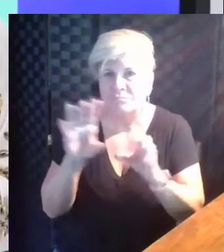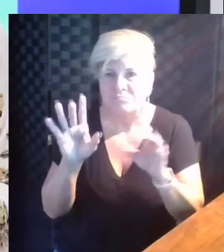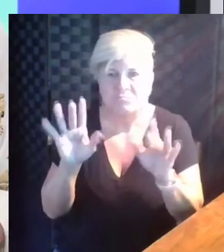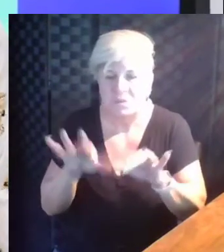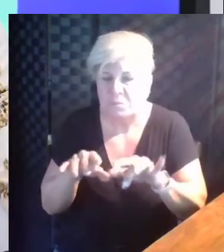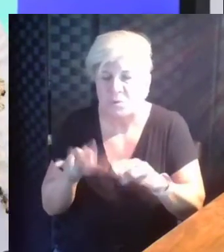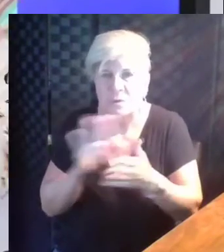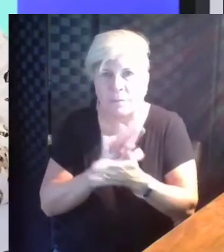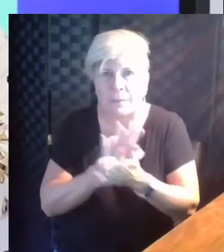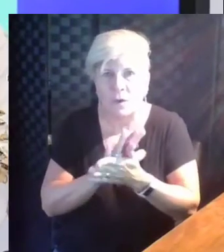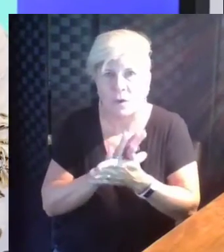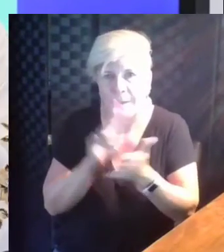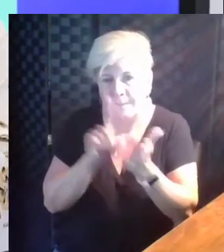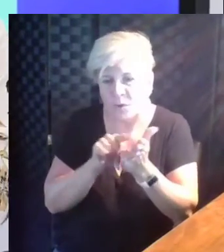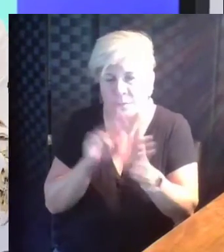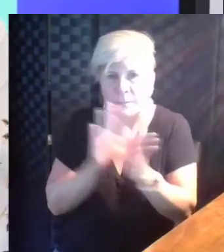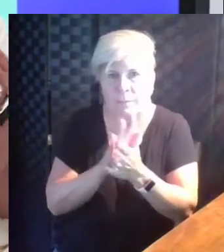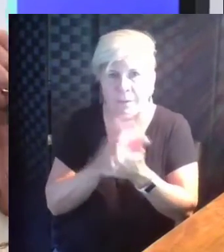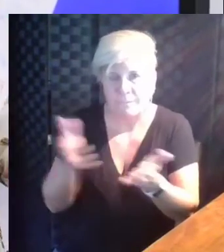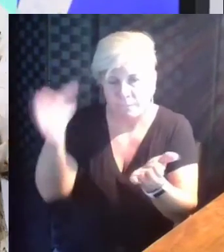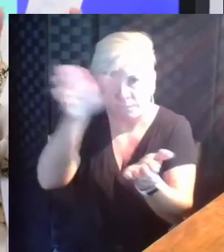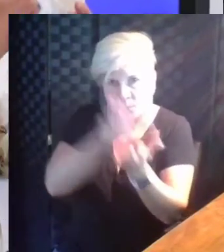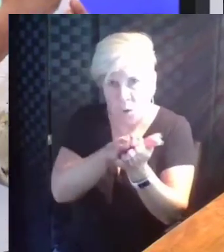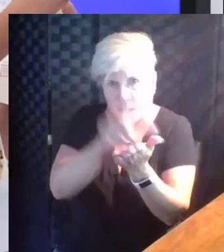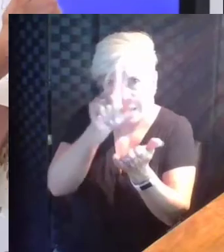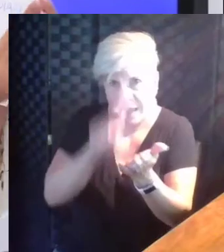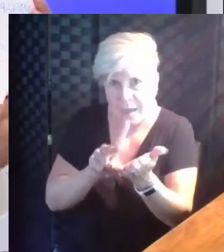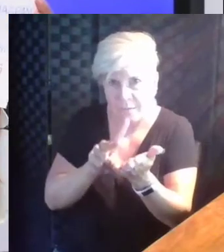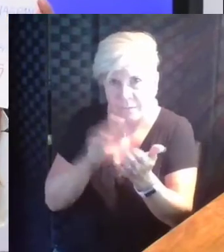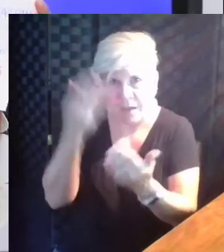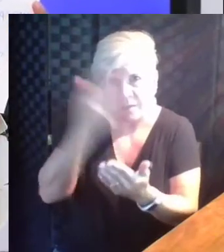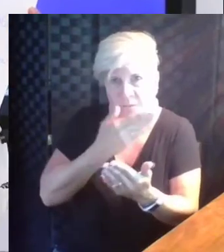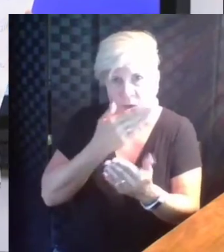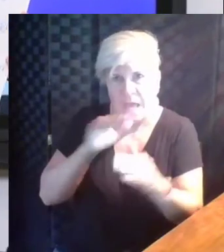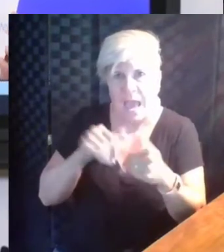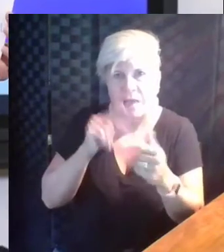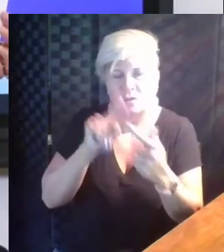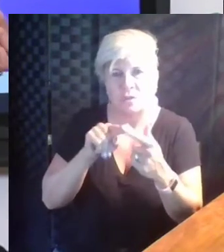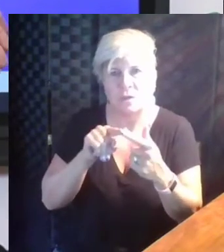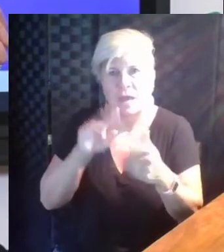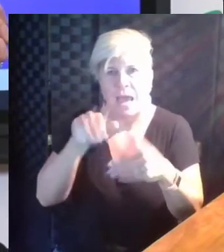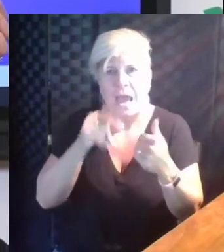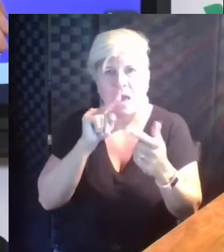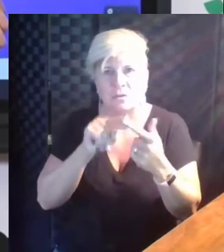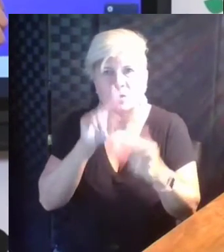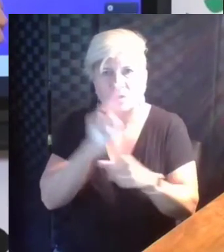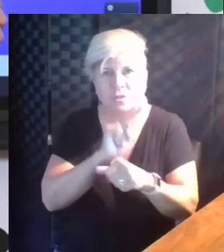paper. And you're going to fold it in half. On the front, you're just going to make a how-to. So I wrote